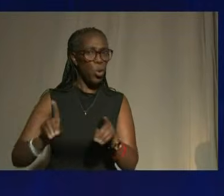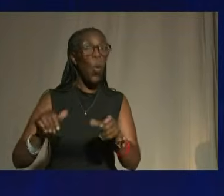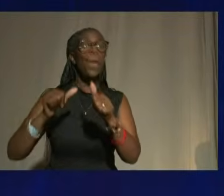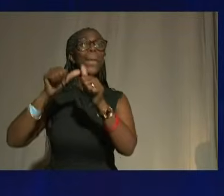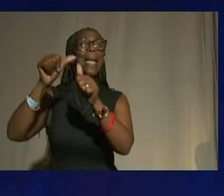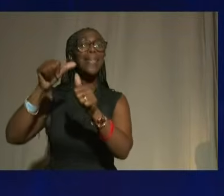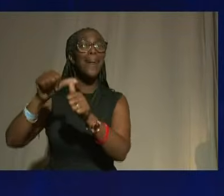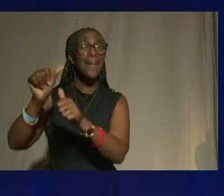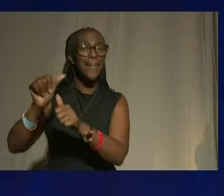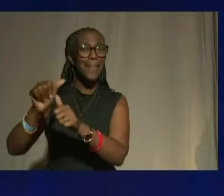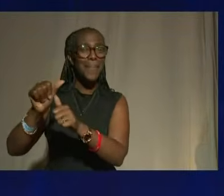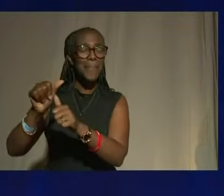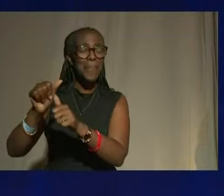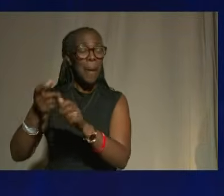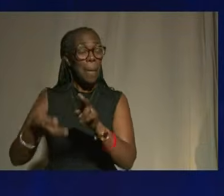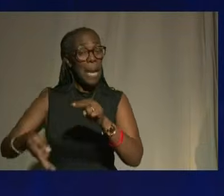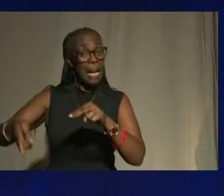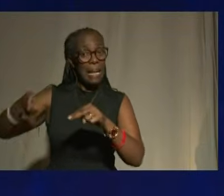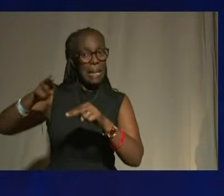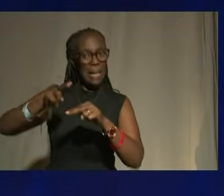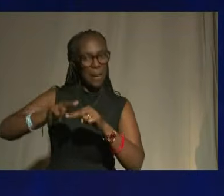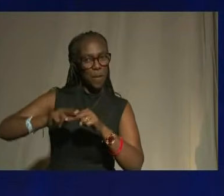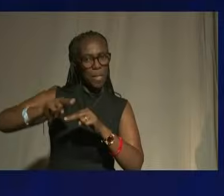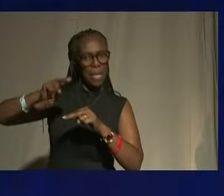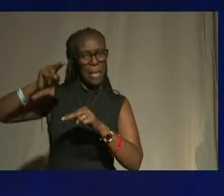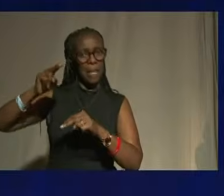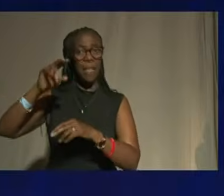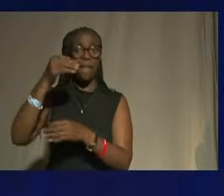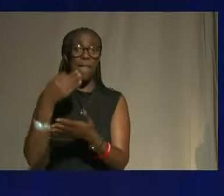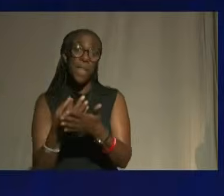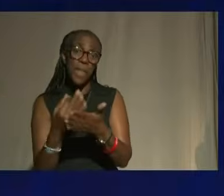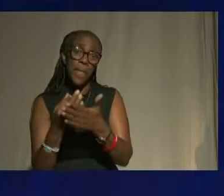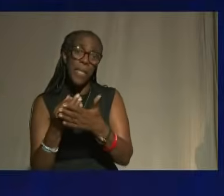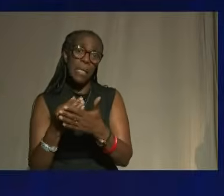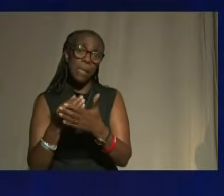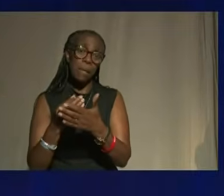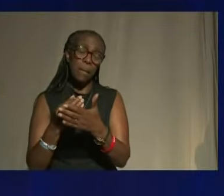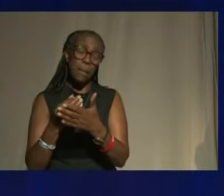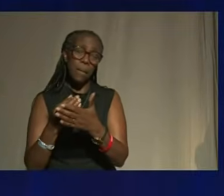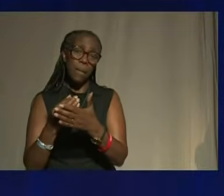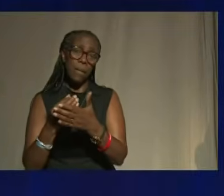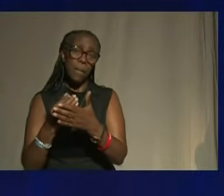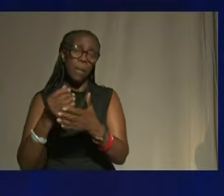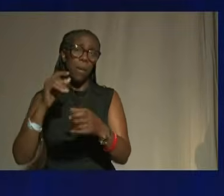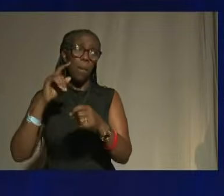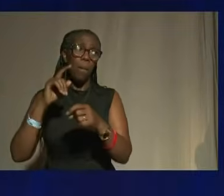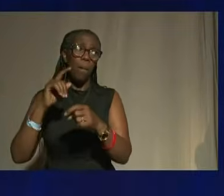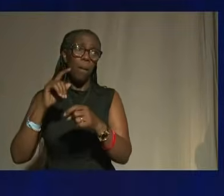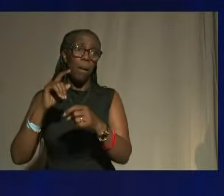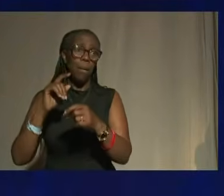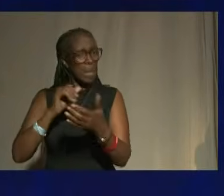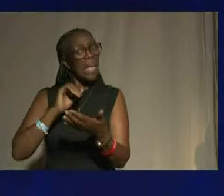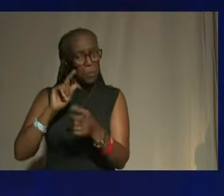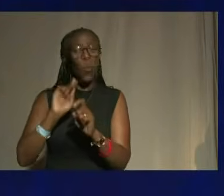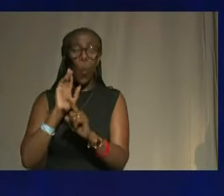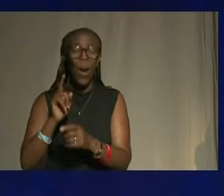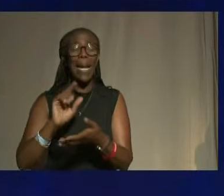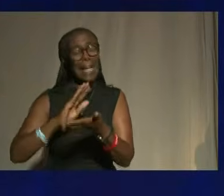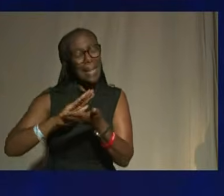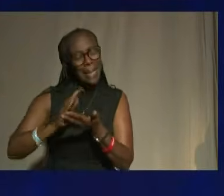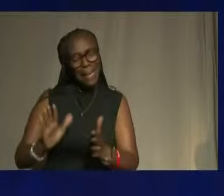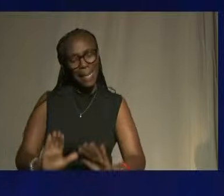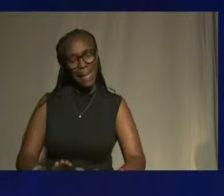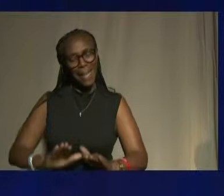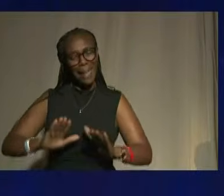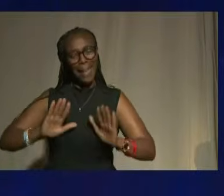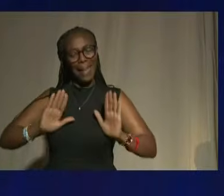to 3.5 million, we are easing the pressure. We ease in the pressure on our nurses. We ease in the pressure on our policemen. We ease